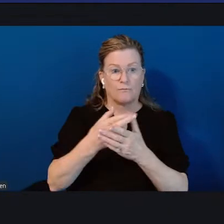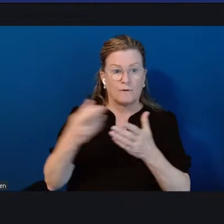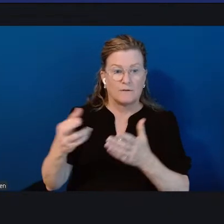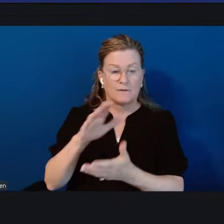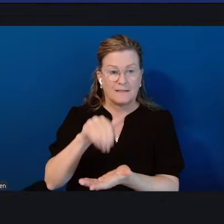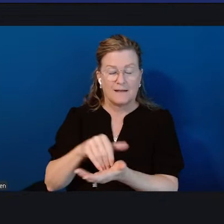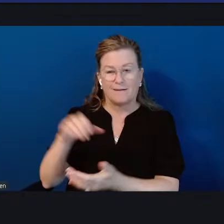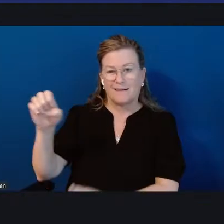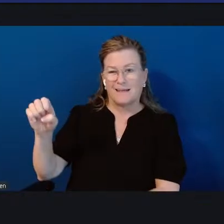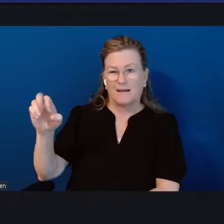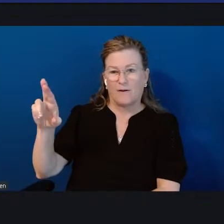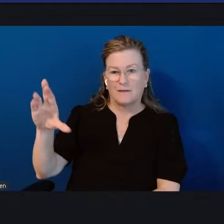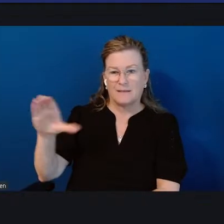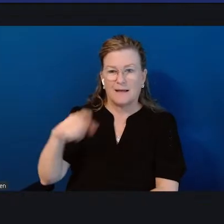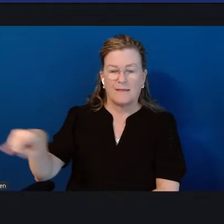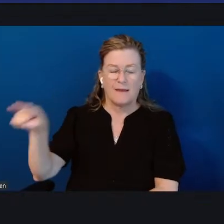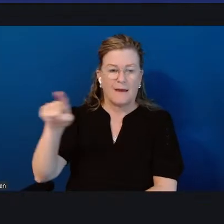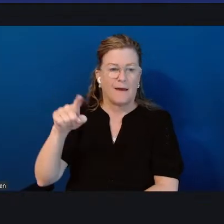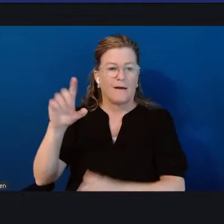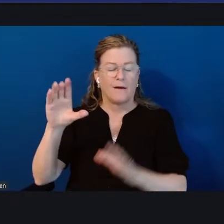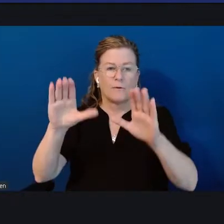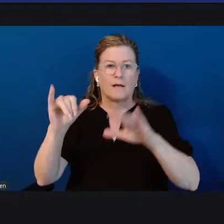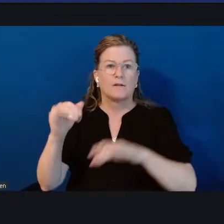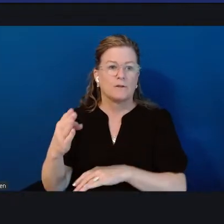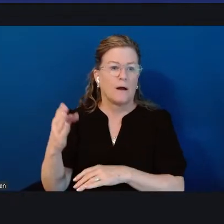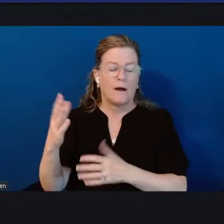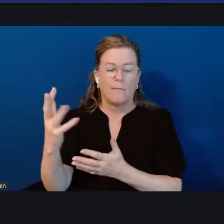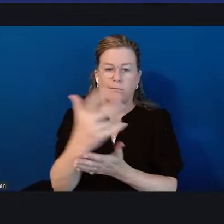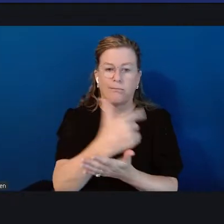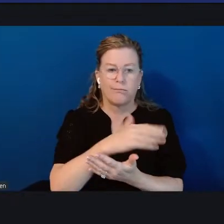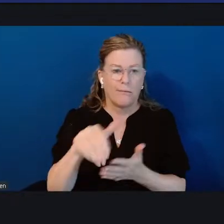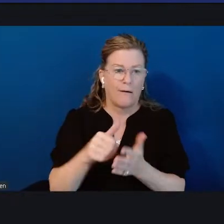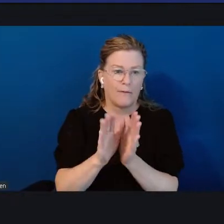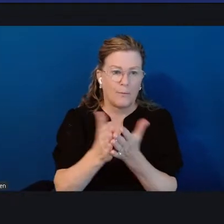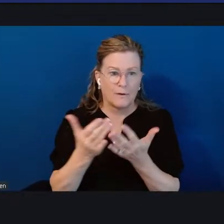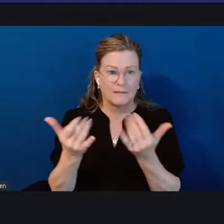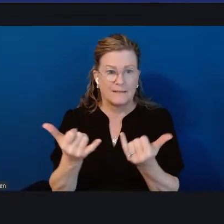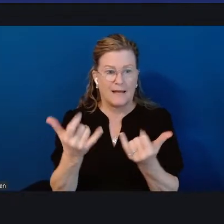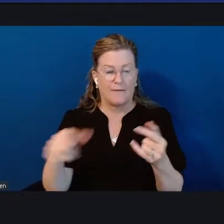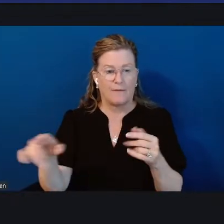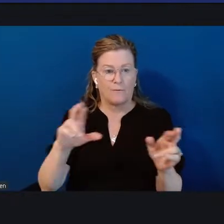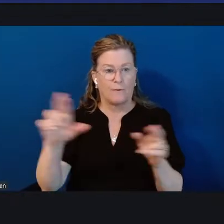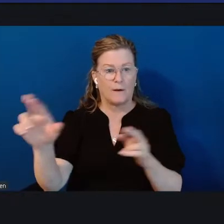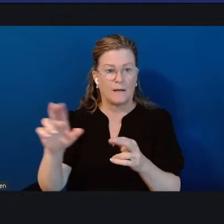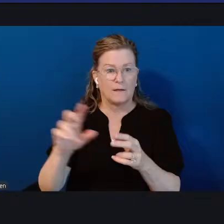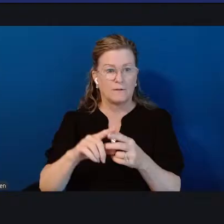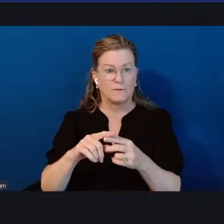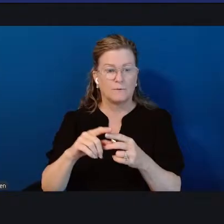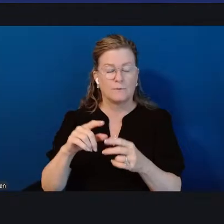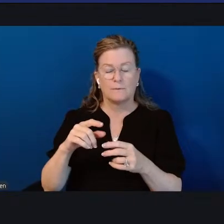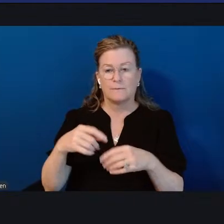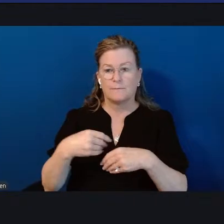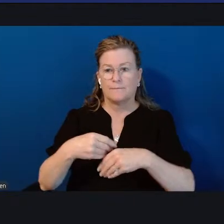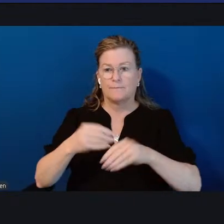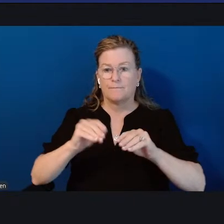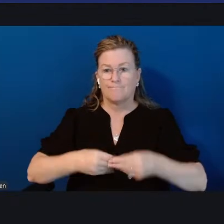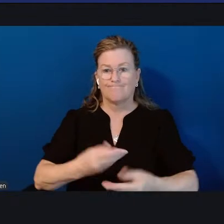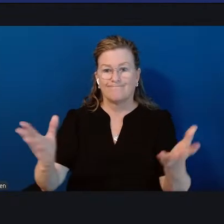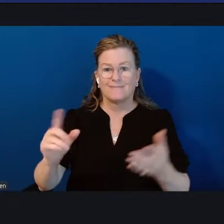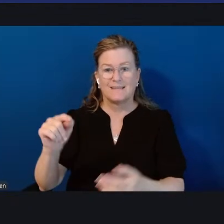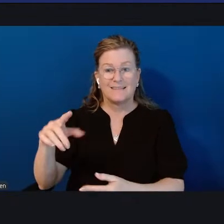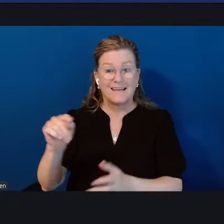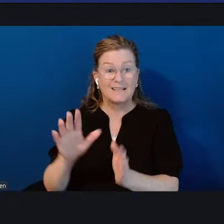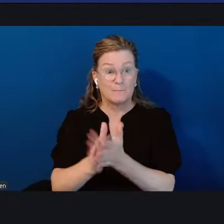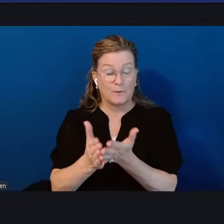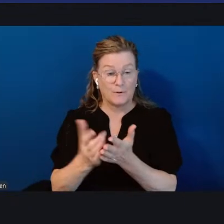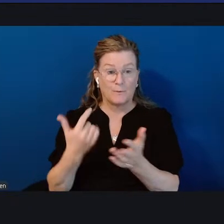the ERC, they're doing a great job they've gathered up all the books, and now they're getting ready to get the textbooks sent out. We're hopeful that we